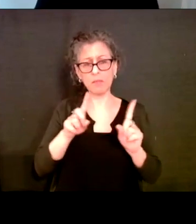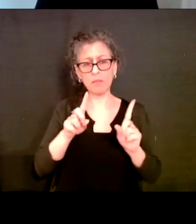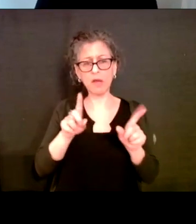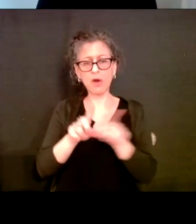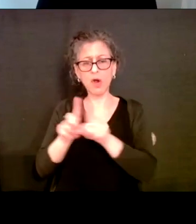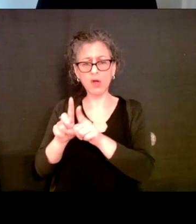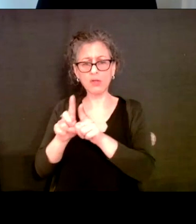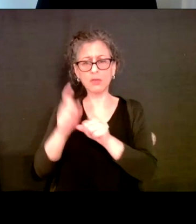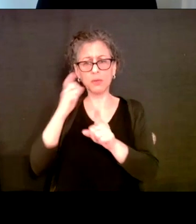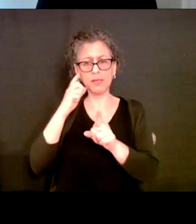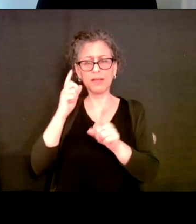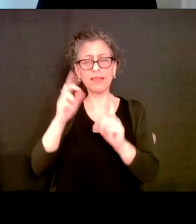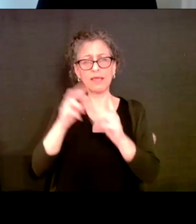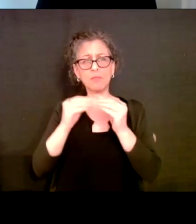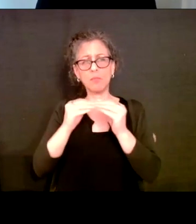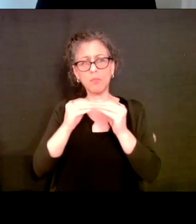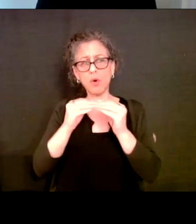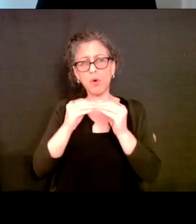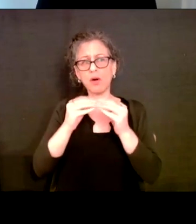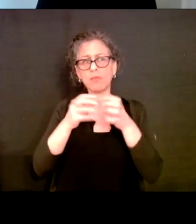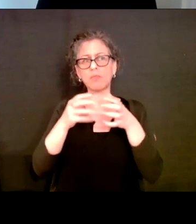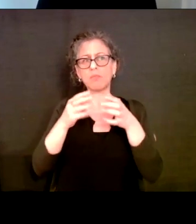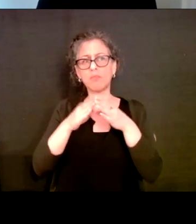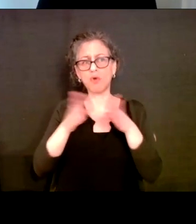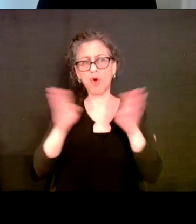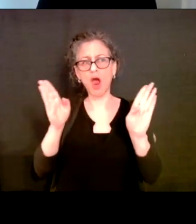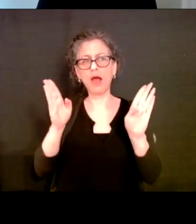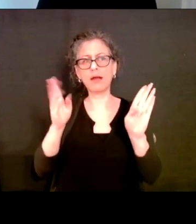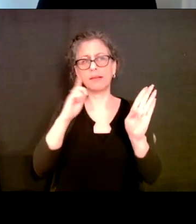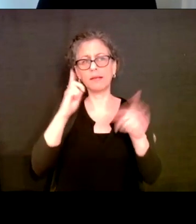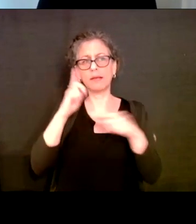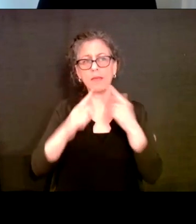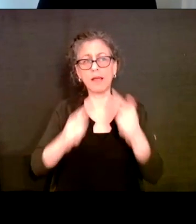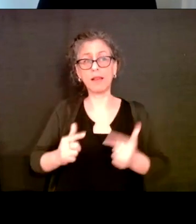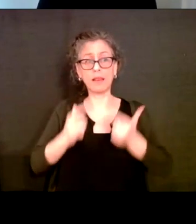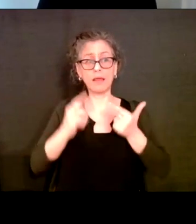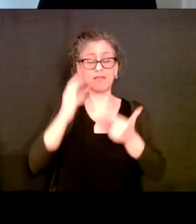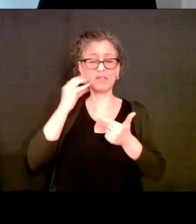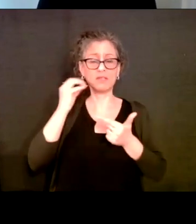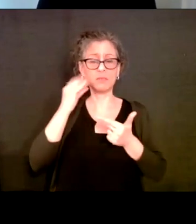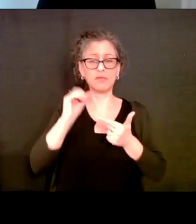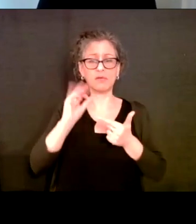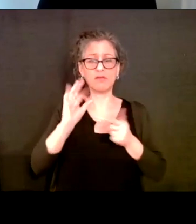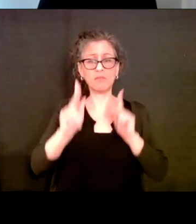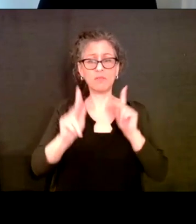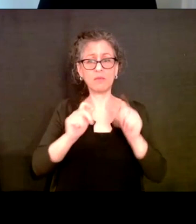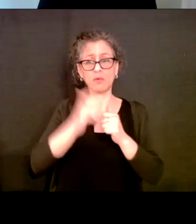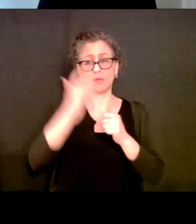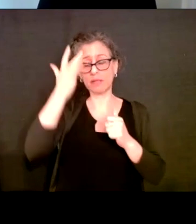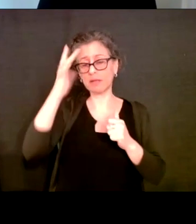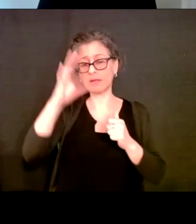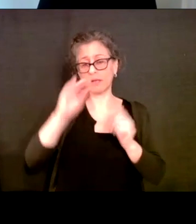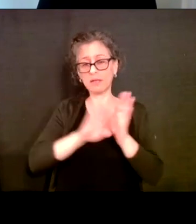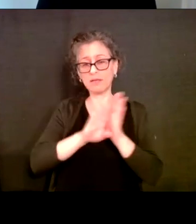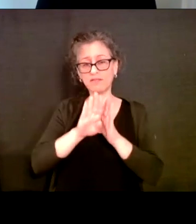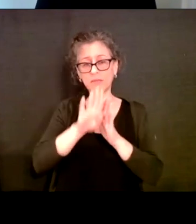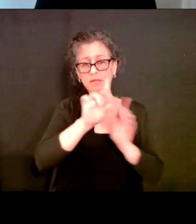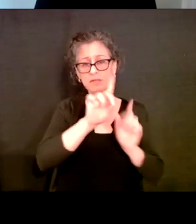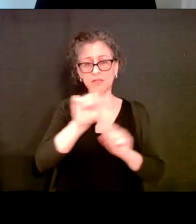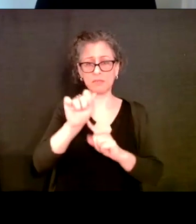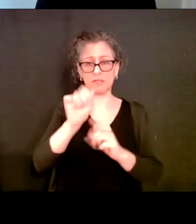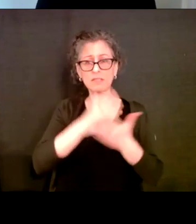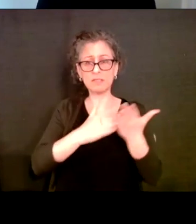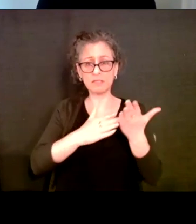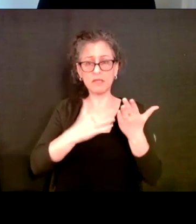think more broadly. We need to think about the life experiences of people with intellectual and developmental disabilities, some of whom